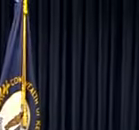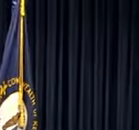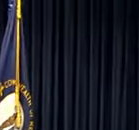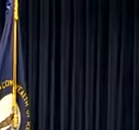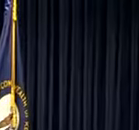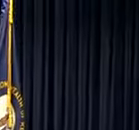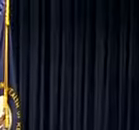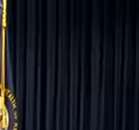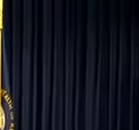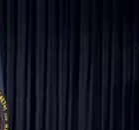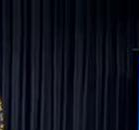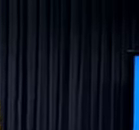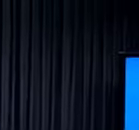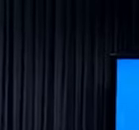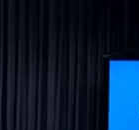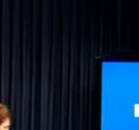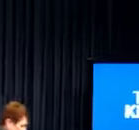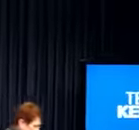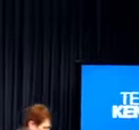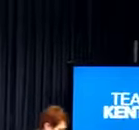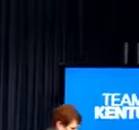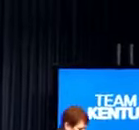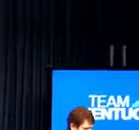Senator Rocky. I love that. Thank you. Thank you.